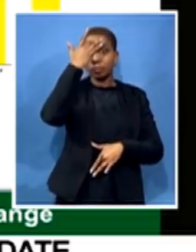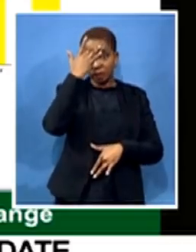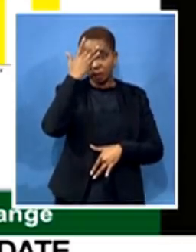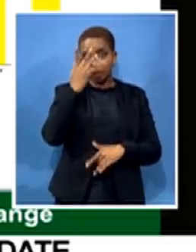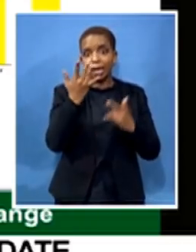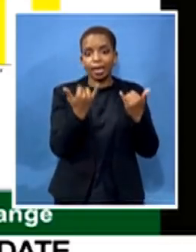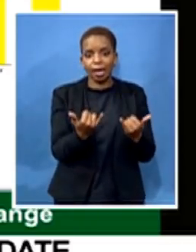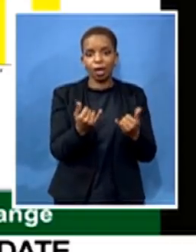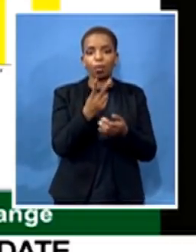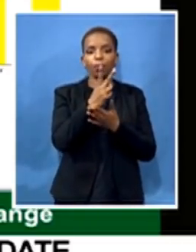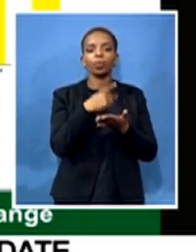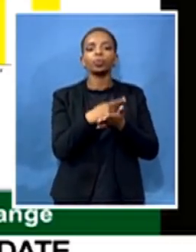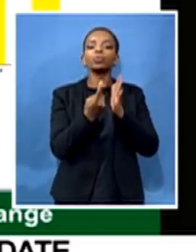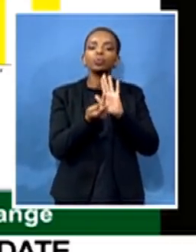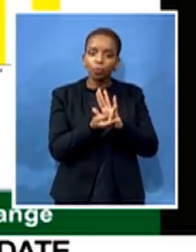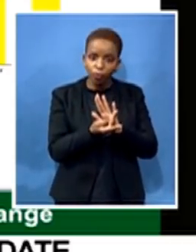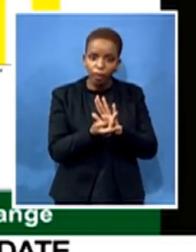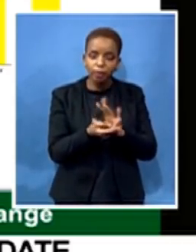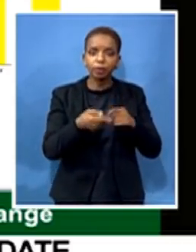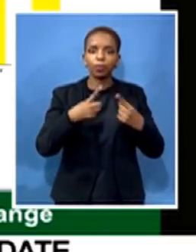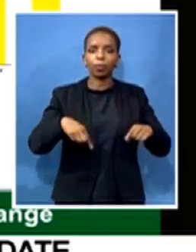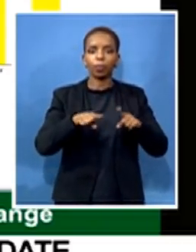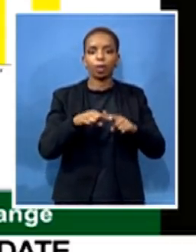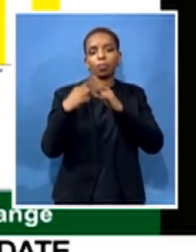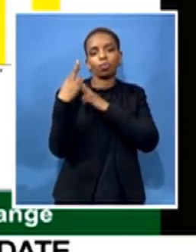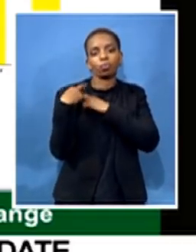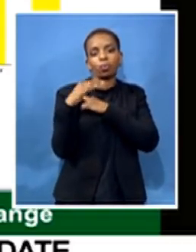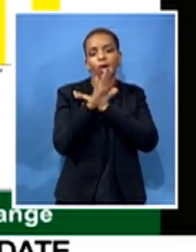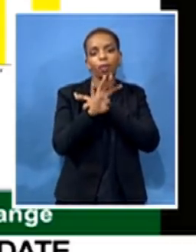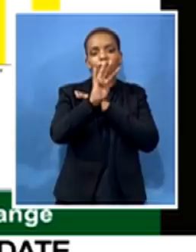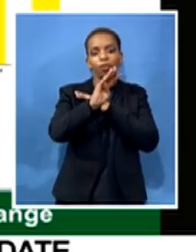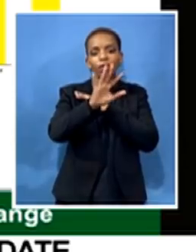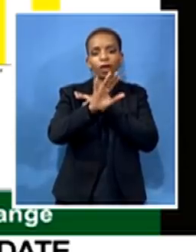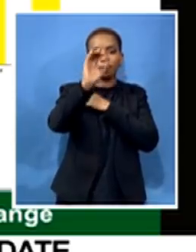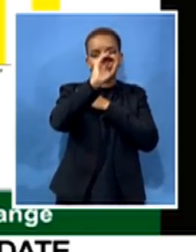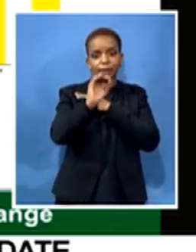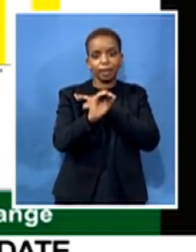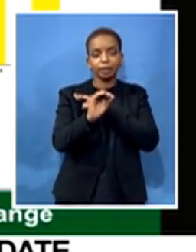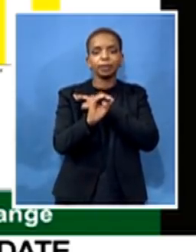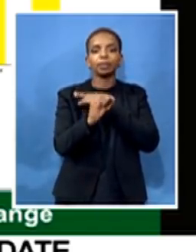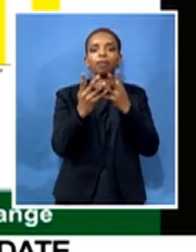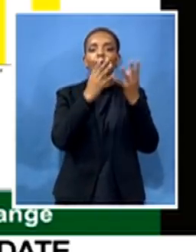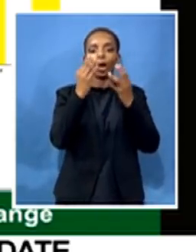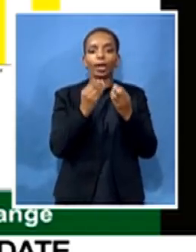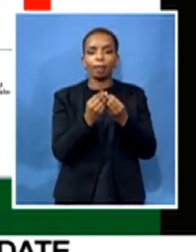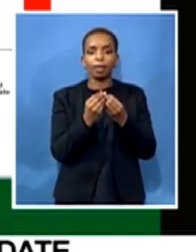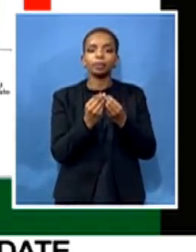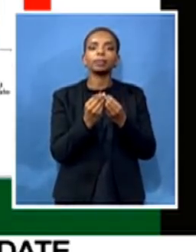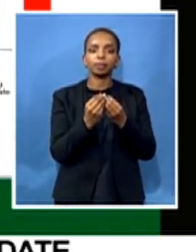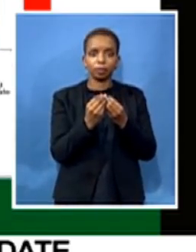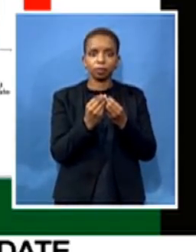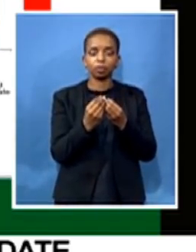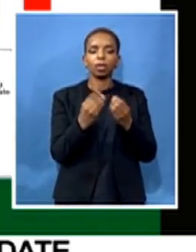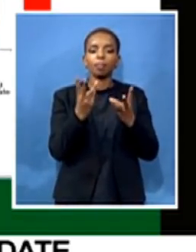responsible for close to just about 45% of the numbers of people who are positive. If you look at